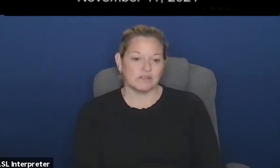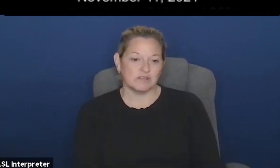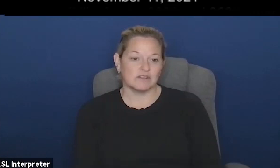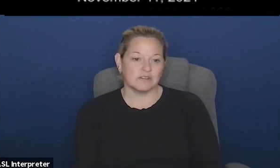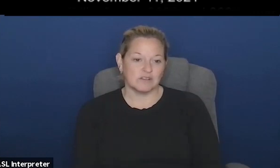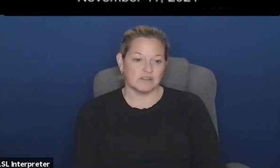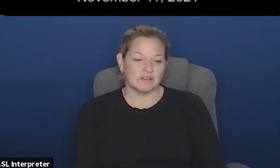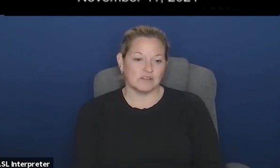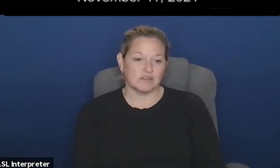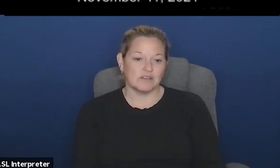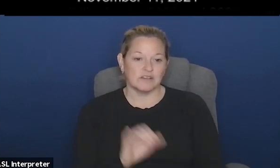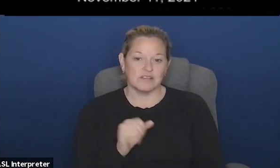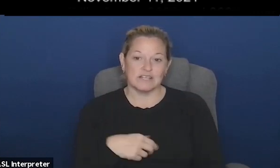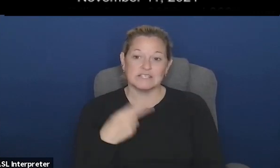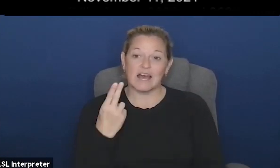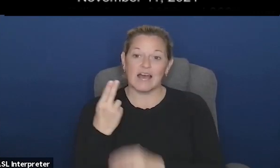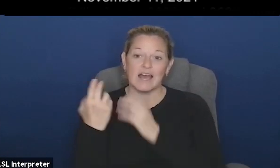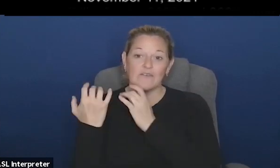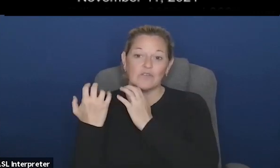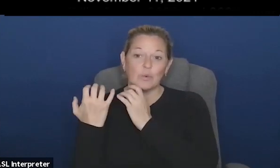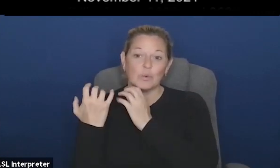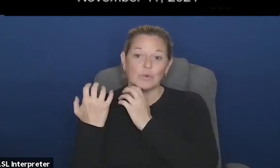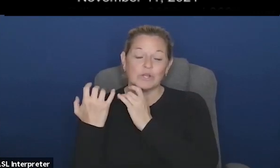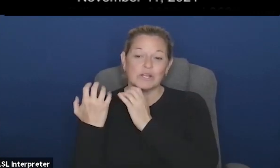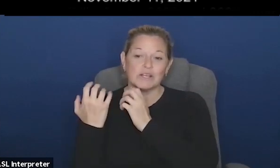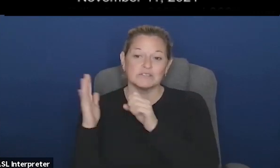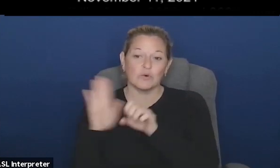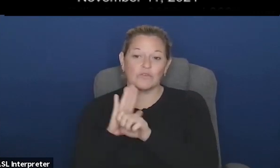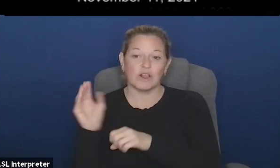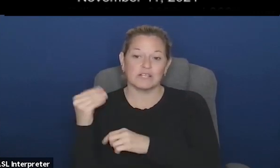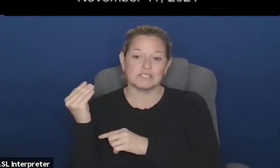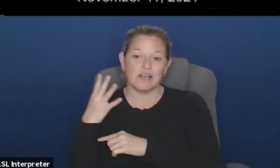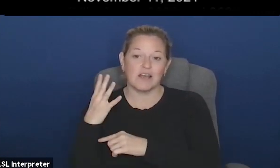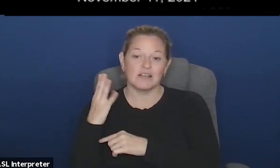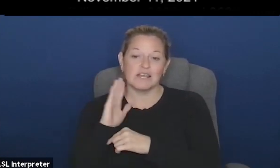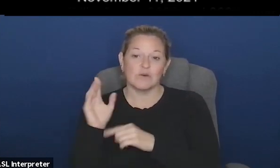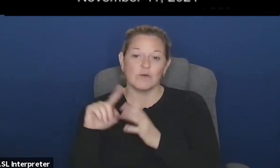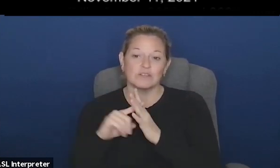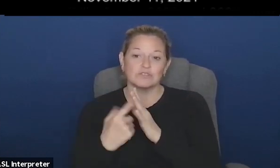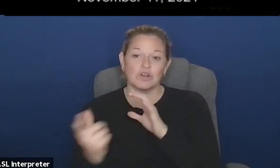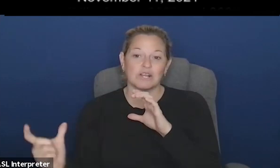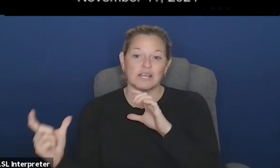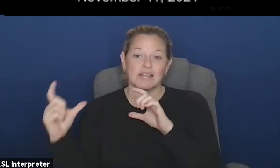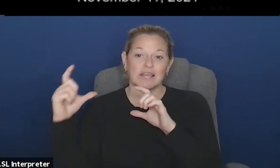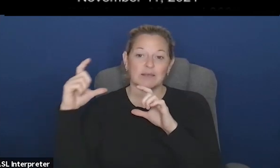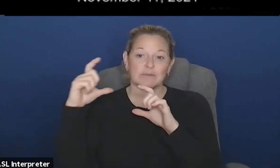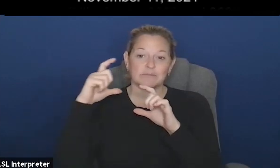So this is a high flute pitch, so full sun. It's going to start eclipsing. This is the clarinet